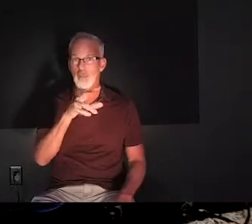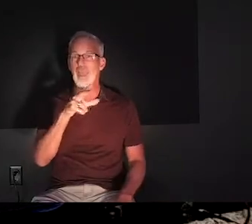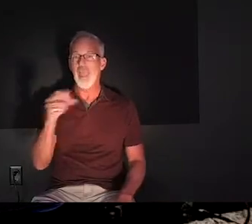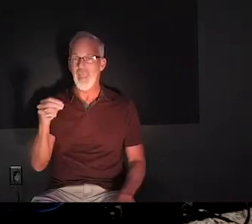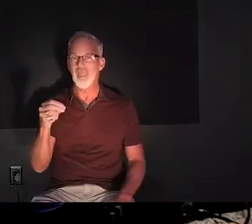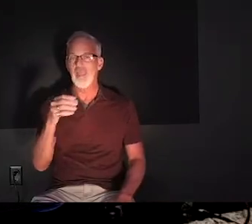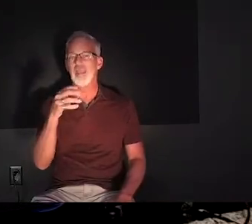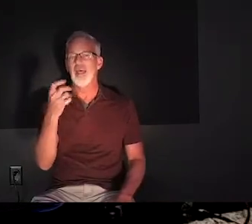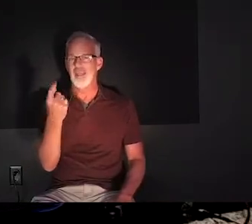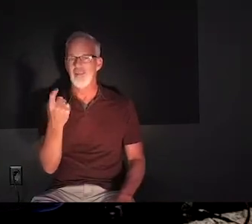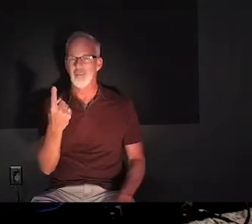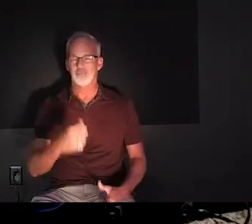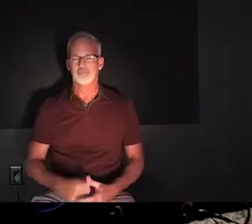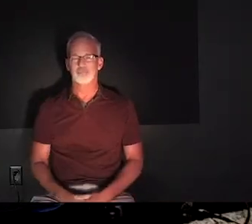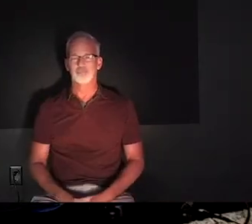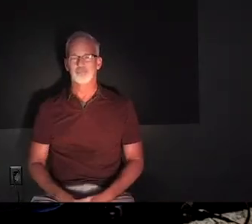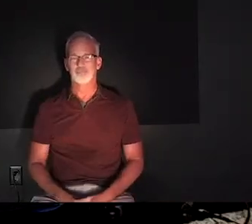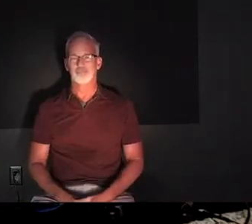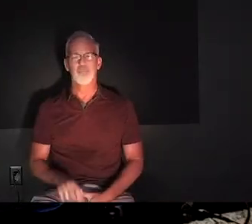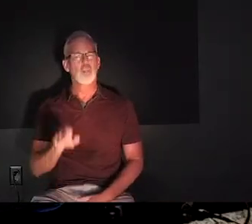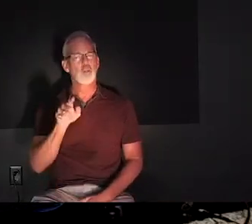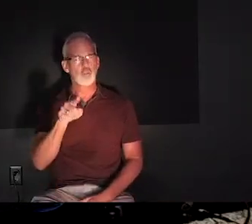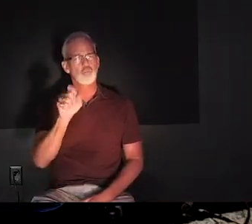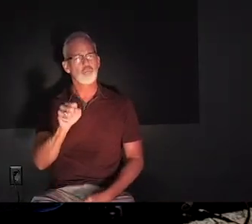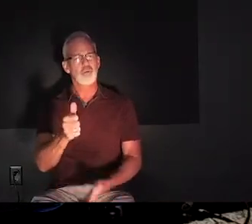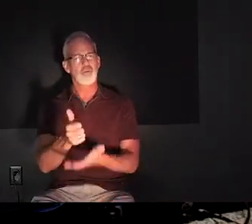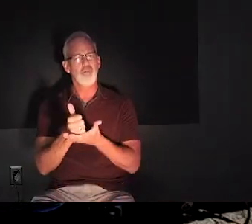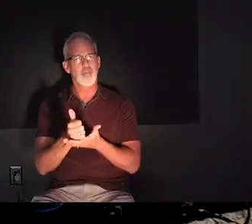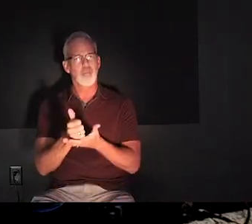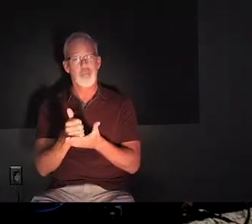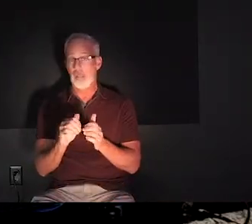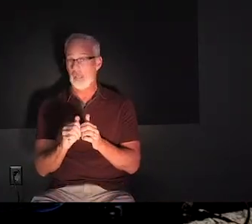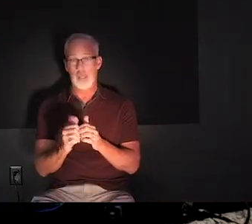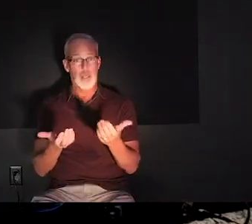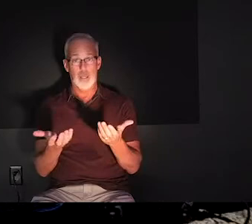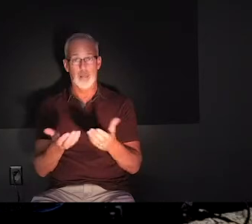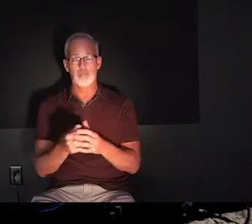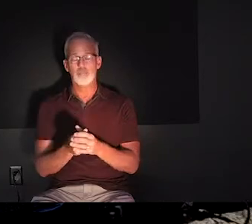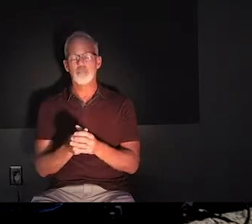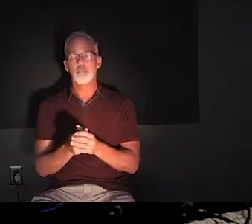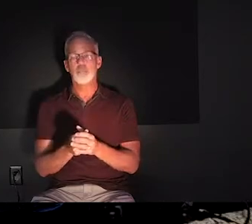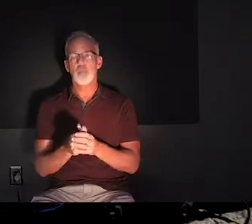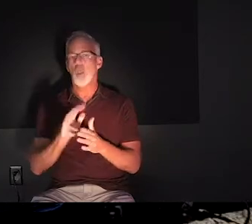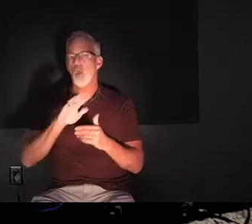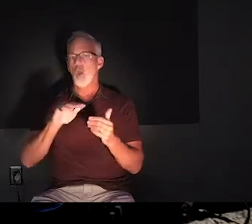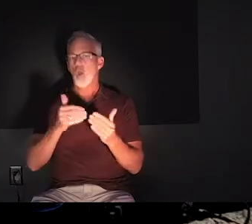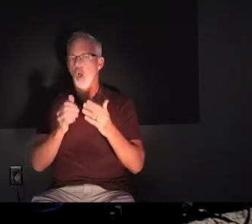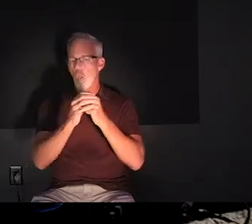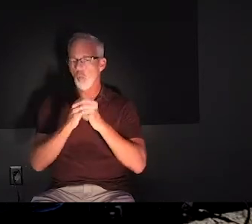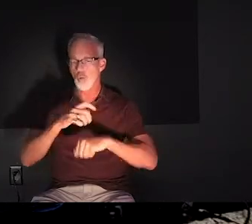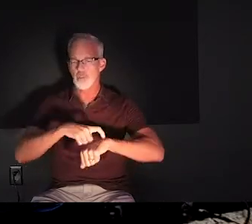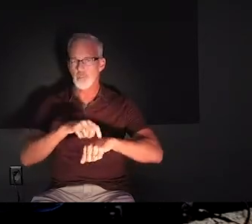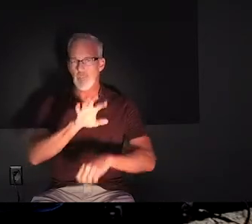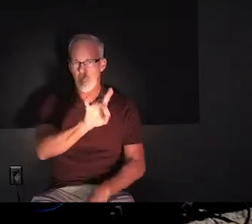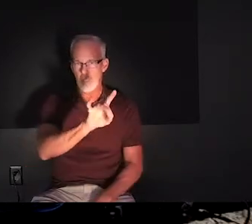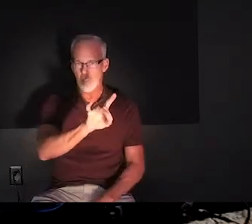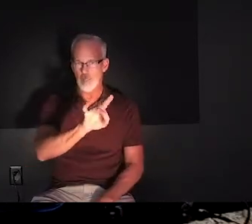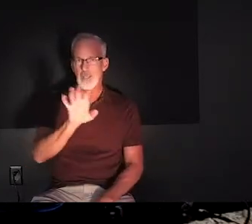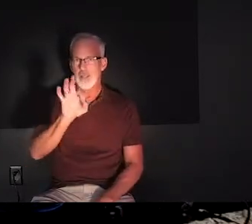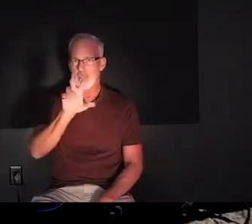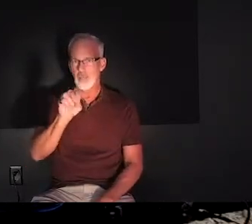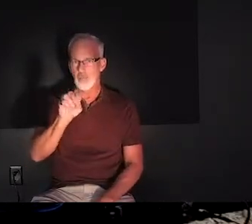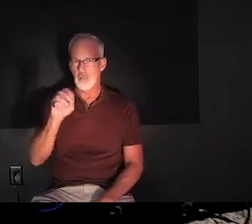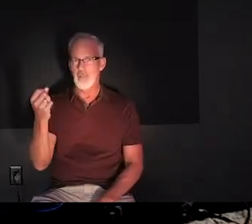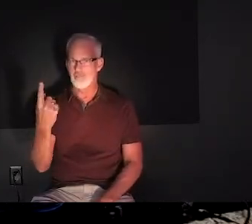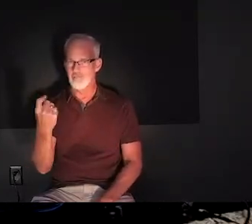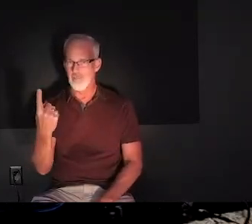o'clock. And here's how we need your help for all of this. For all of the worship services at 8, 9:30, and 11, we'll